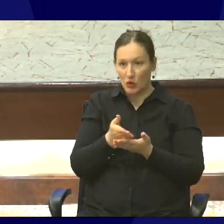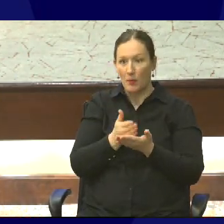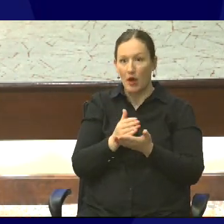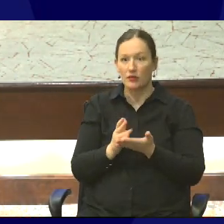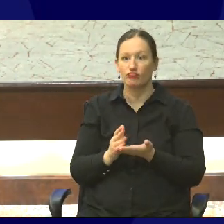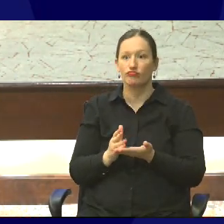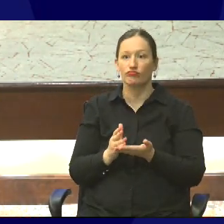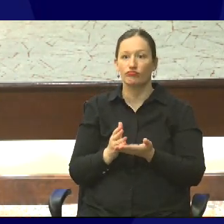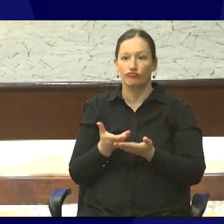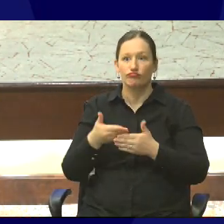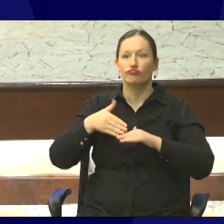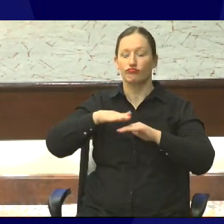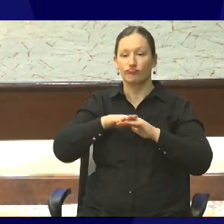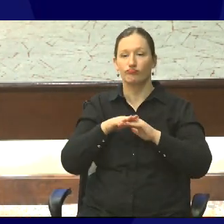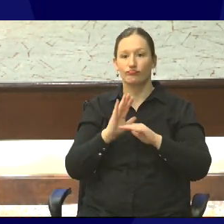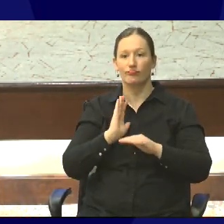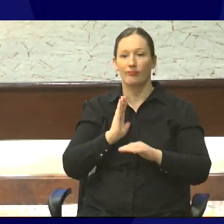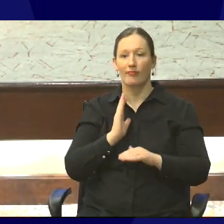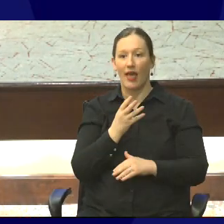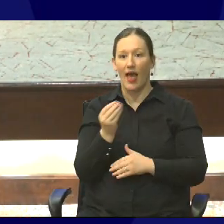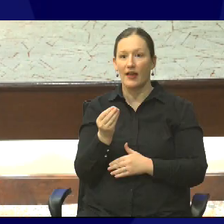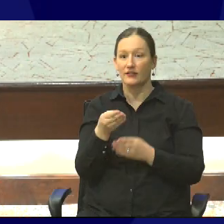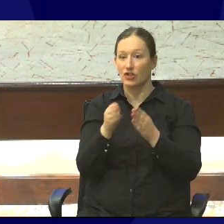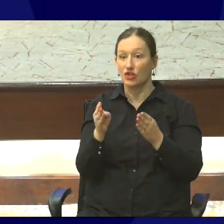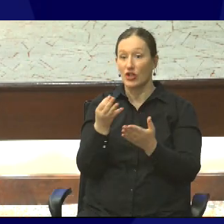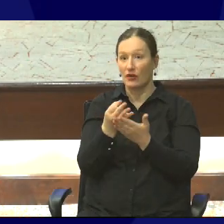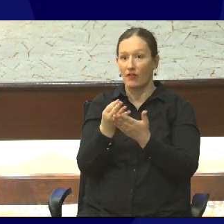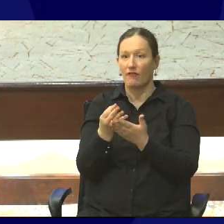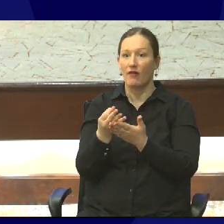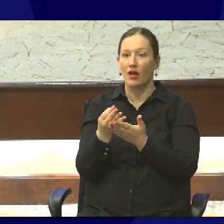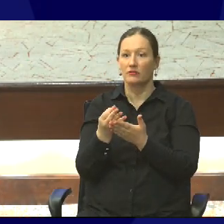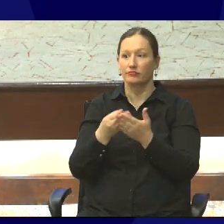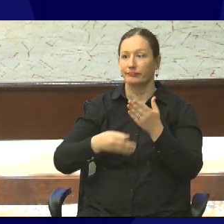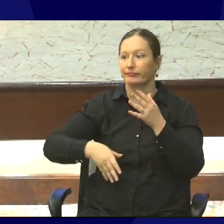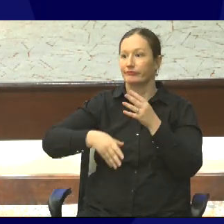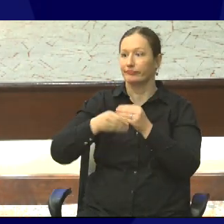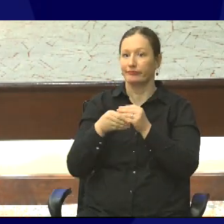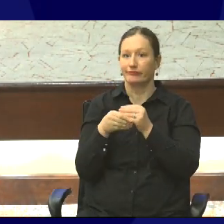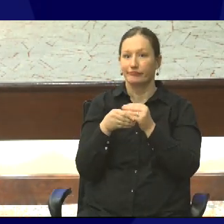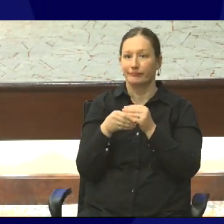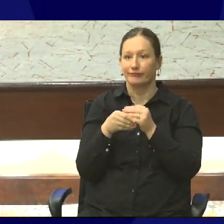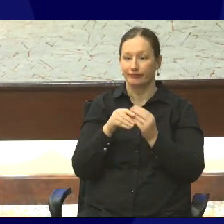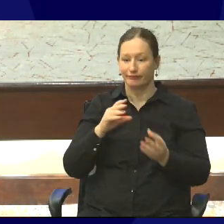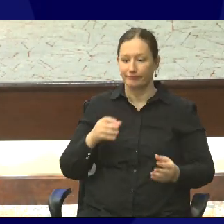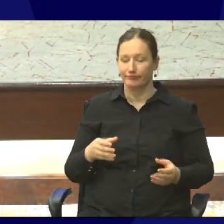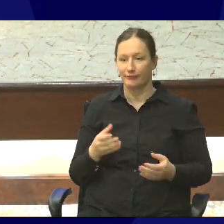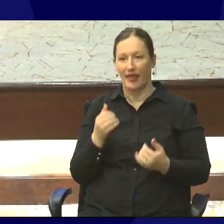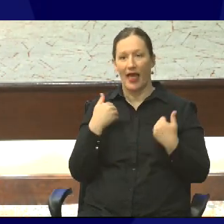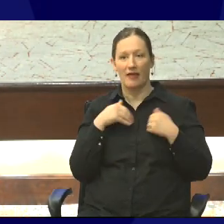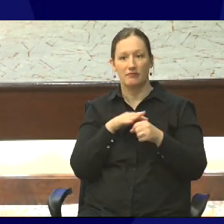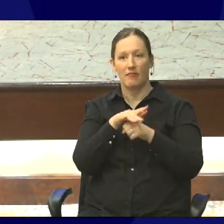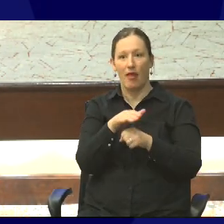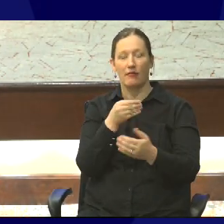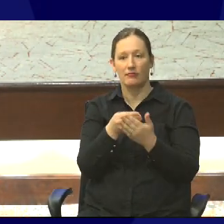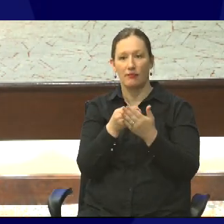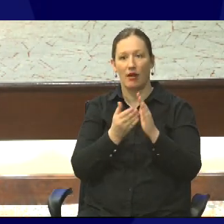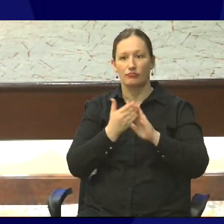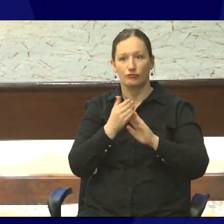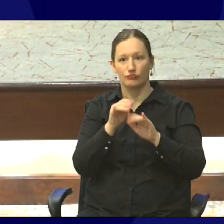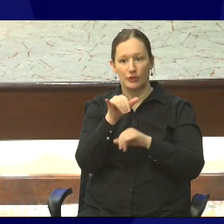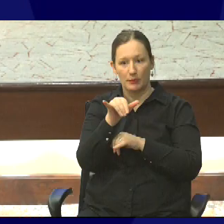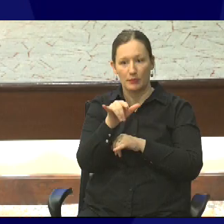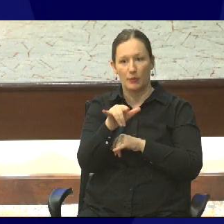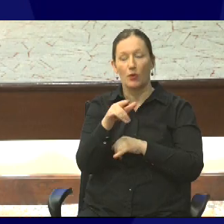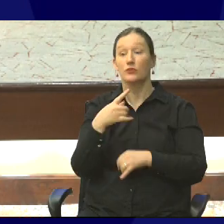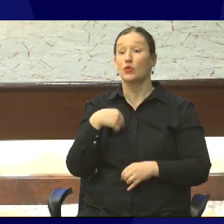to mitigate, that general fund subsidy. So as a group in the Department of Aviation, we sat back and we started